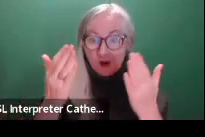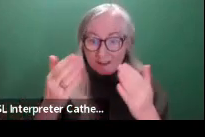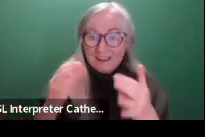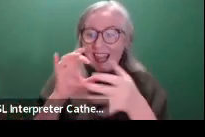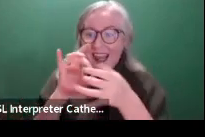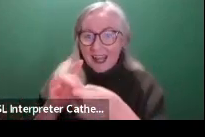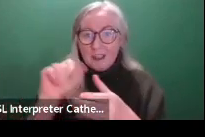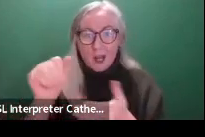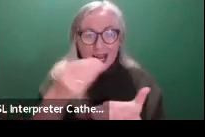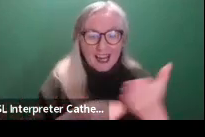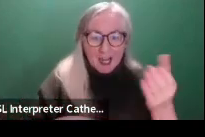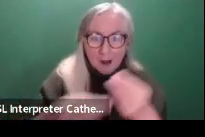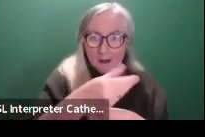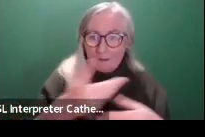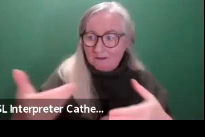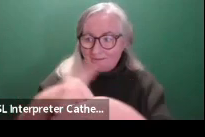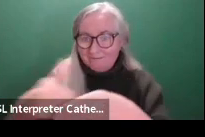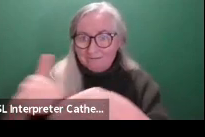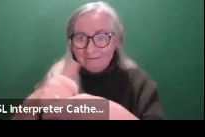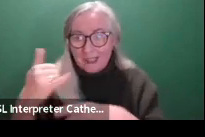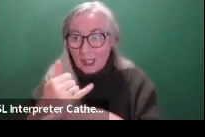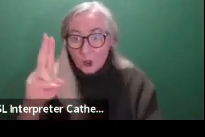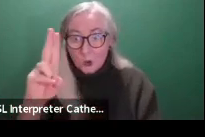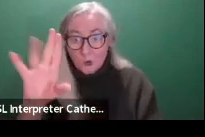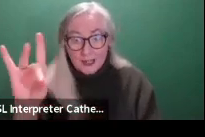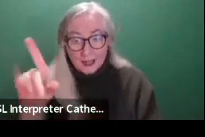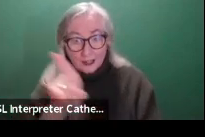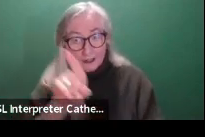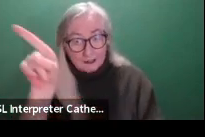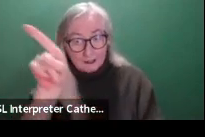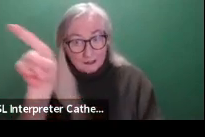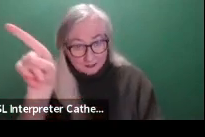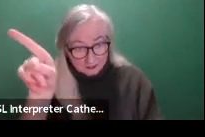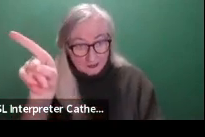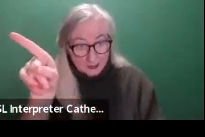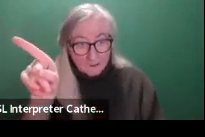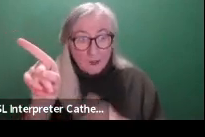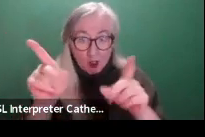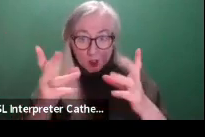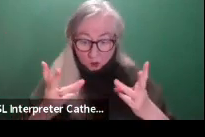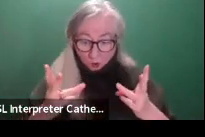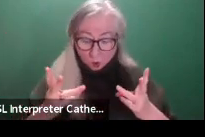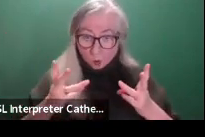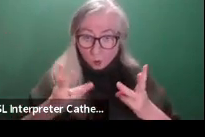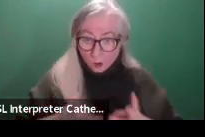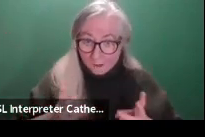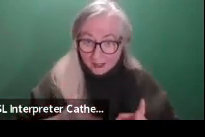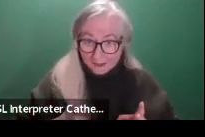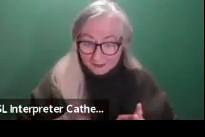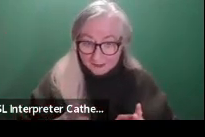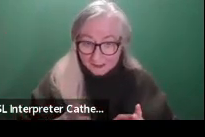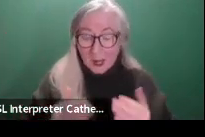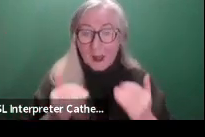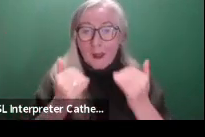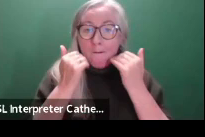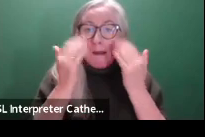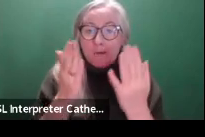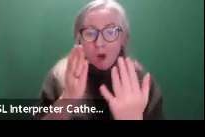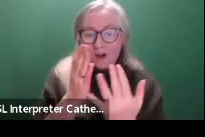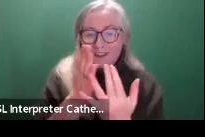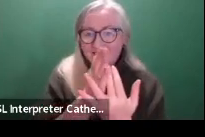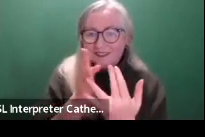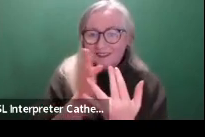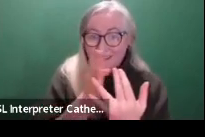economic participation in the UK. And it's because that women in the sort of perimenopause age group are